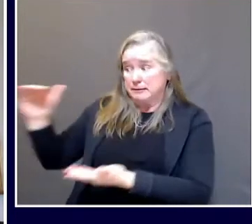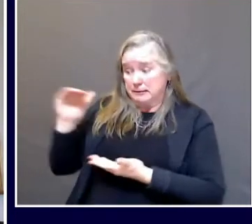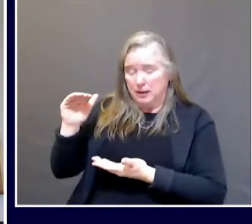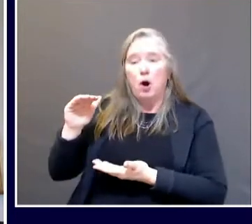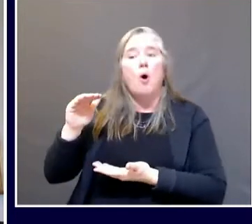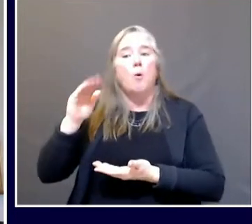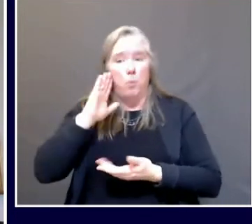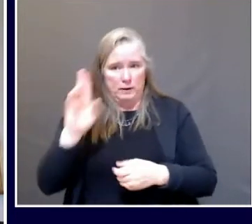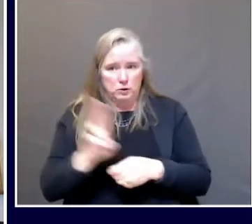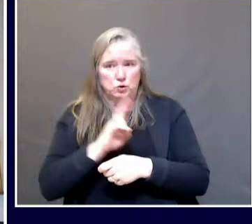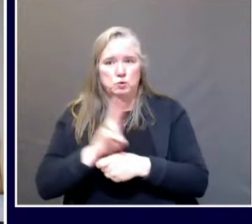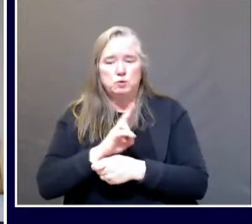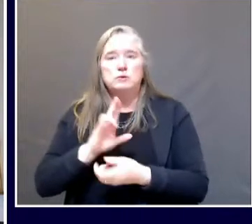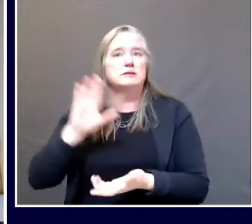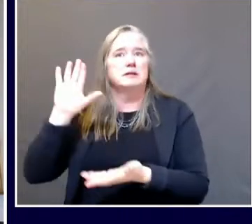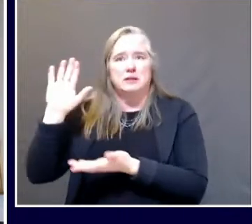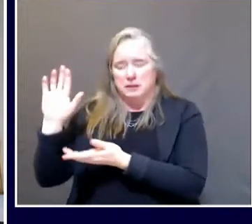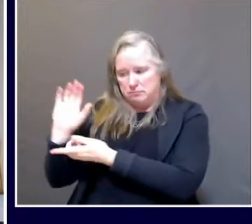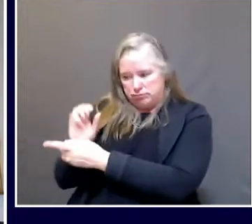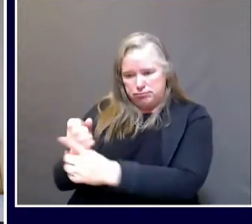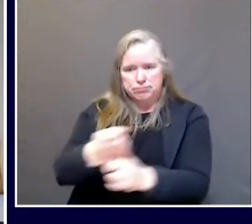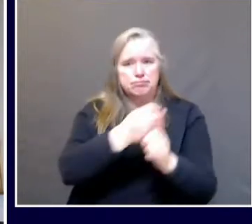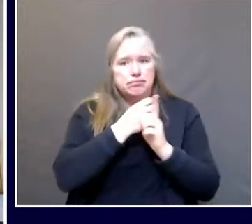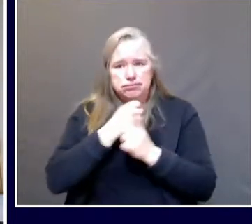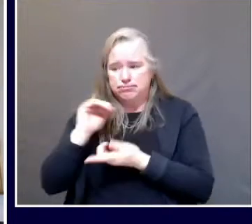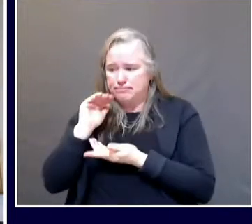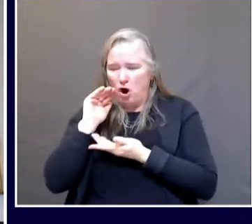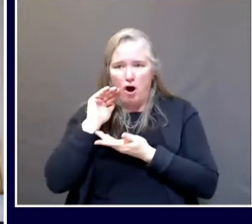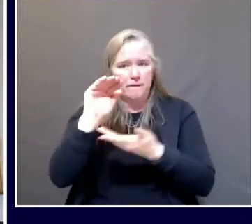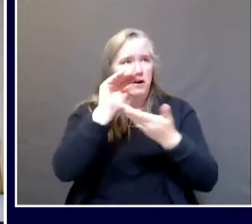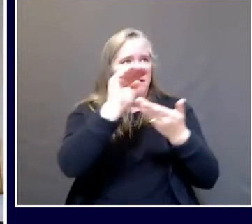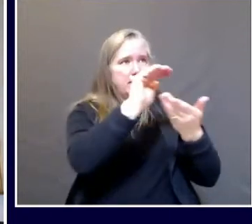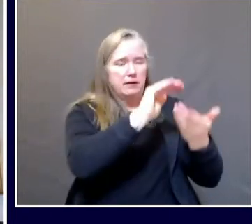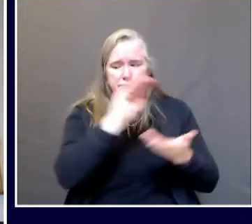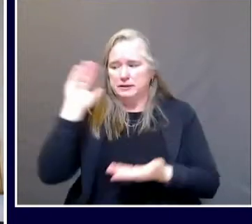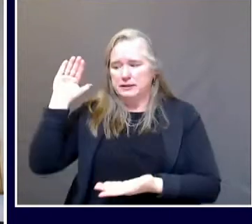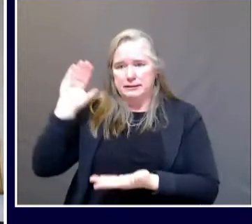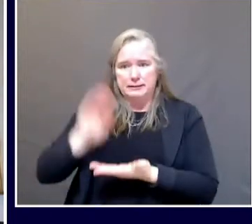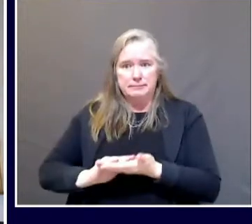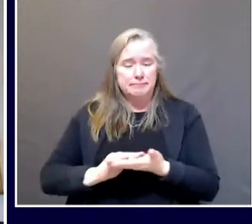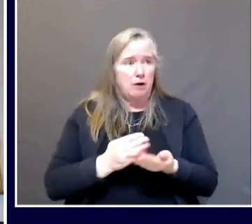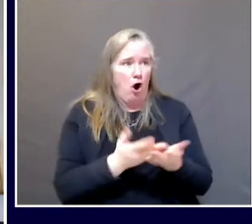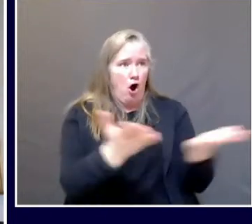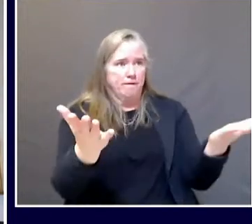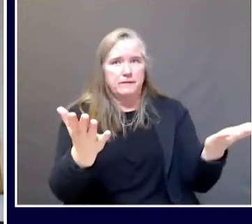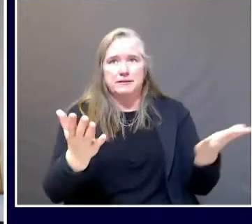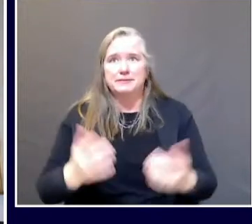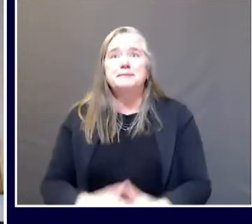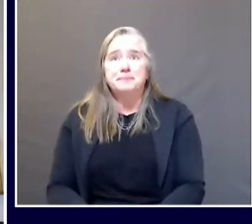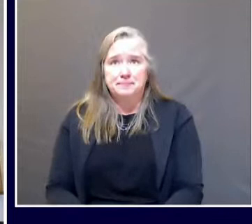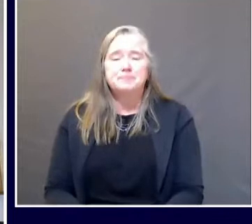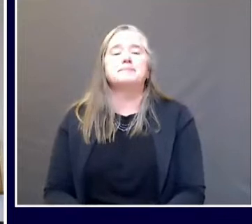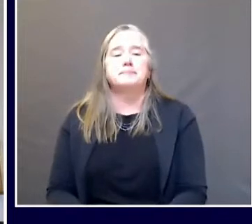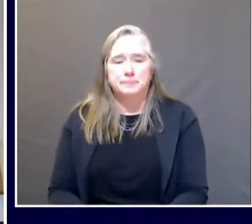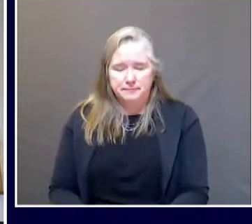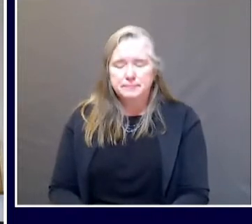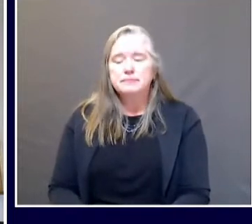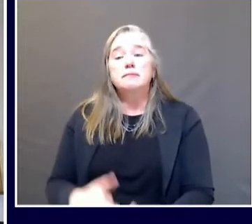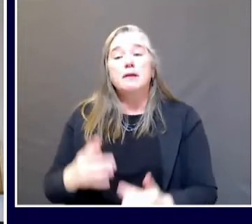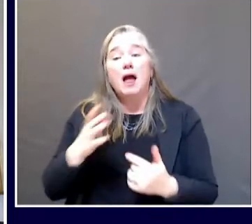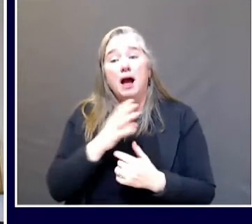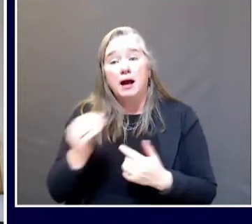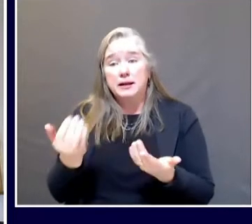Okay, and that is something that we are hoping to get better insight from in our conversations with the incoming